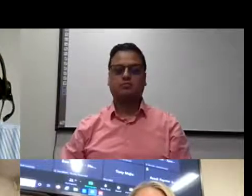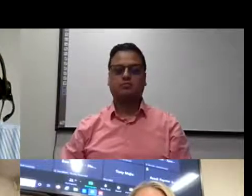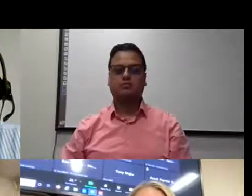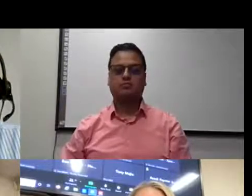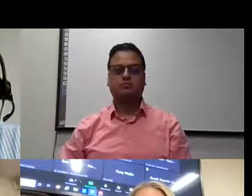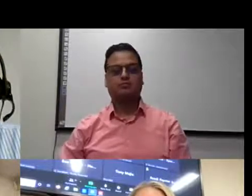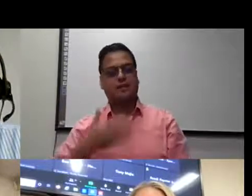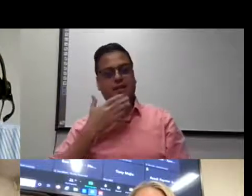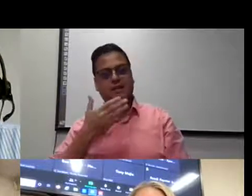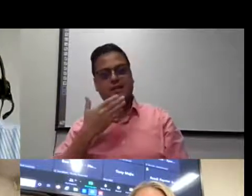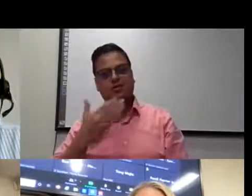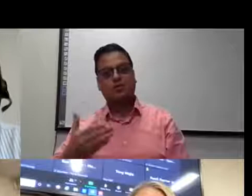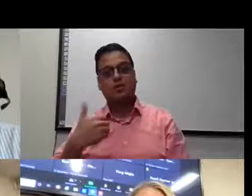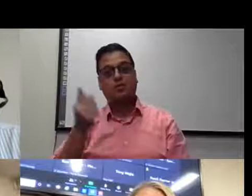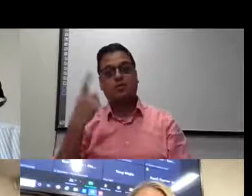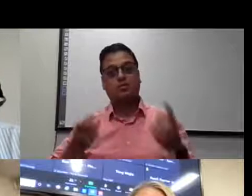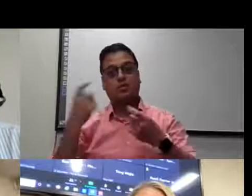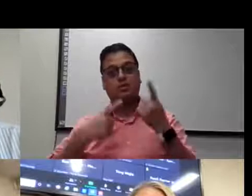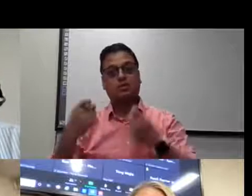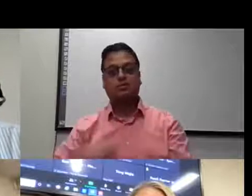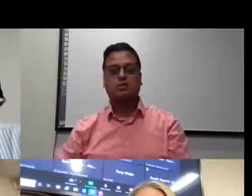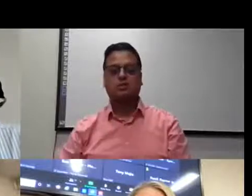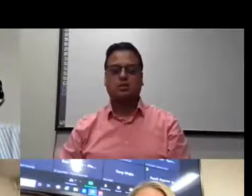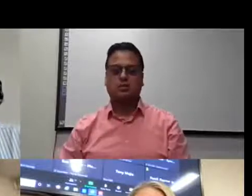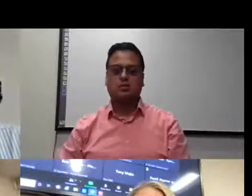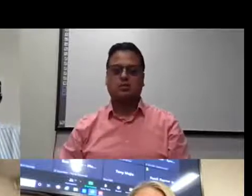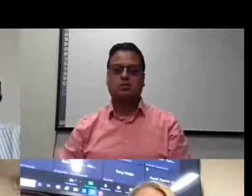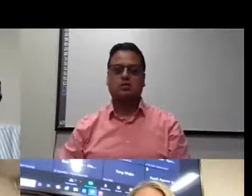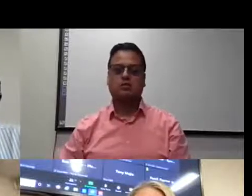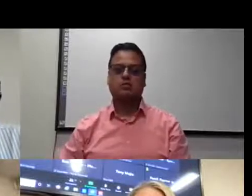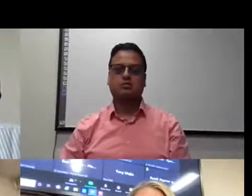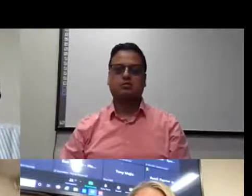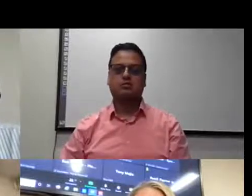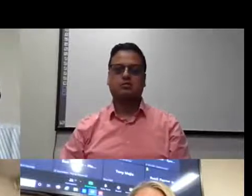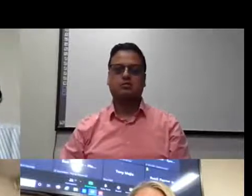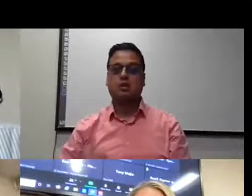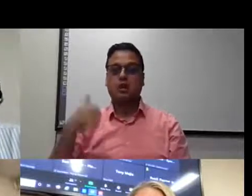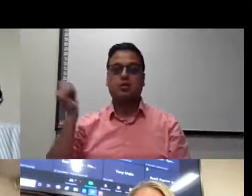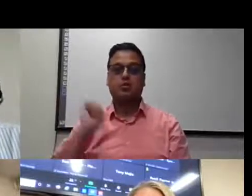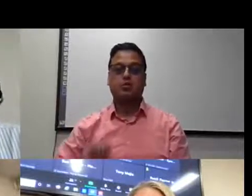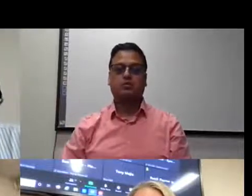Thank you, Superintendent Ochoa. Does anybody have any clarifying questions before we call public comment?